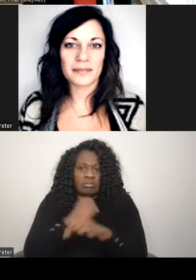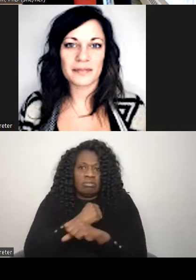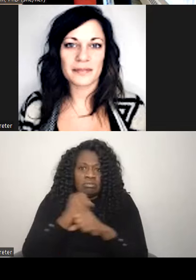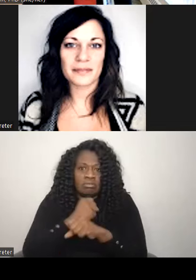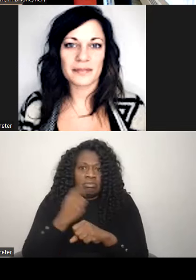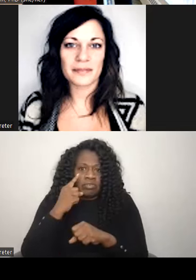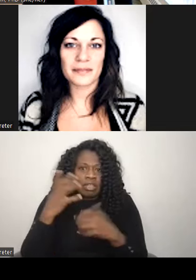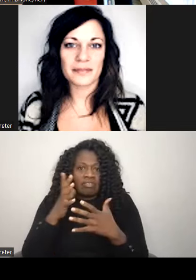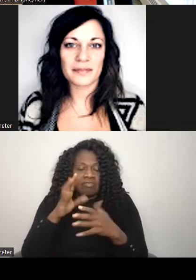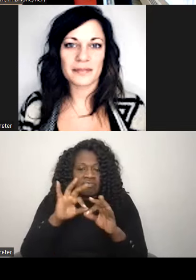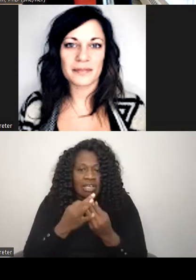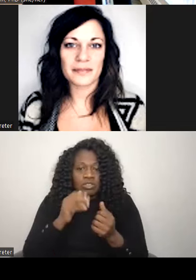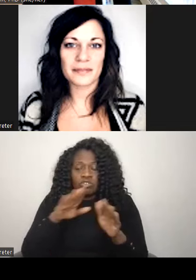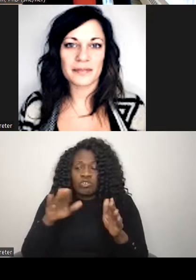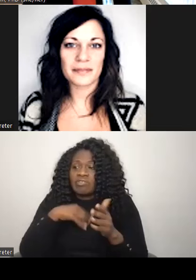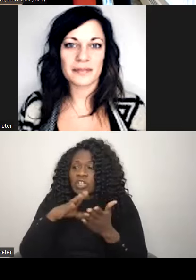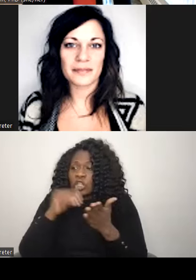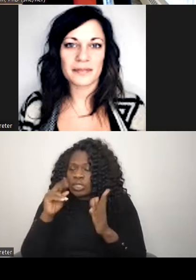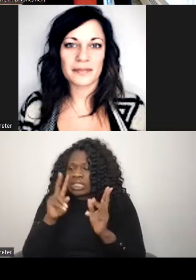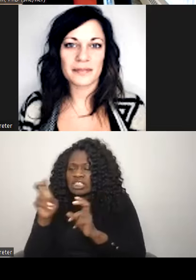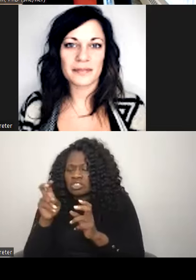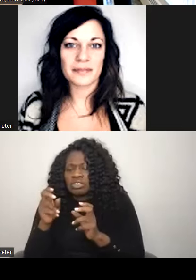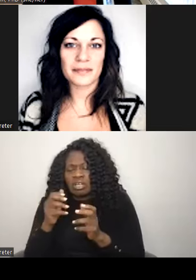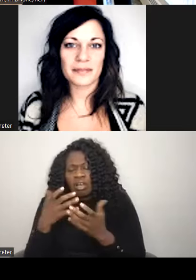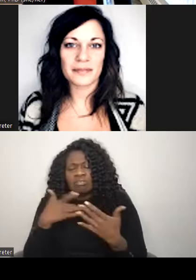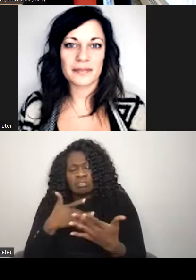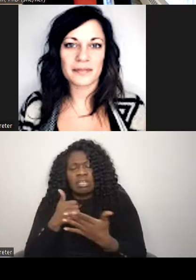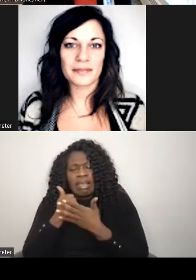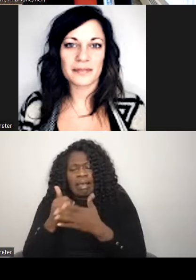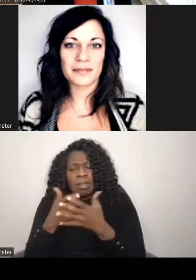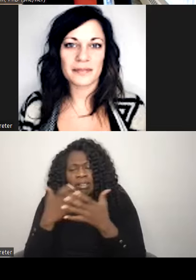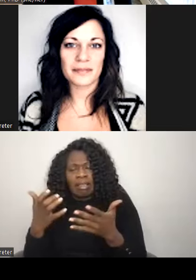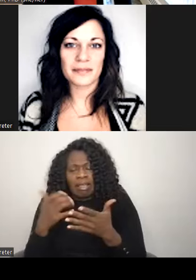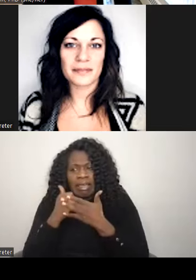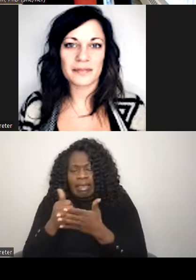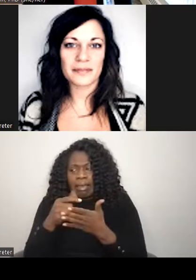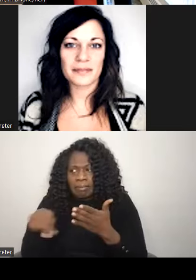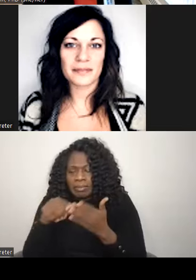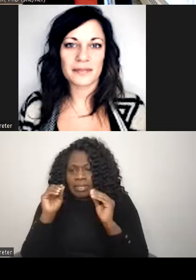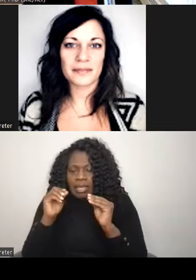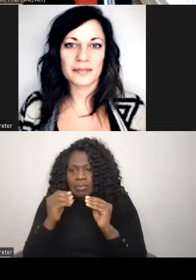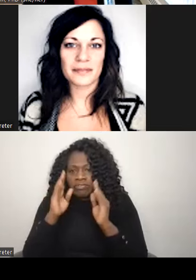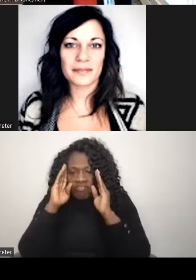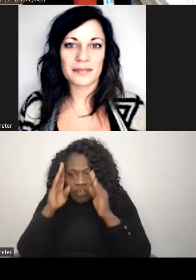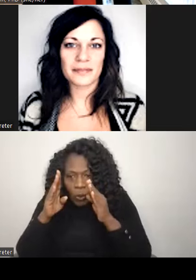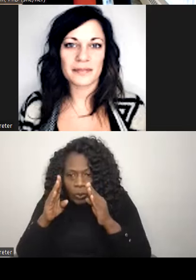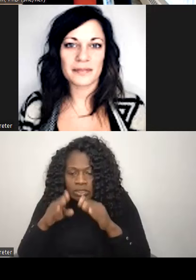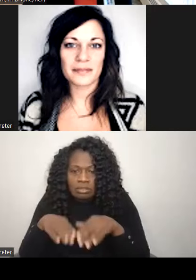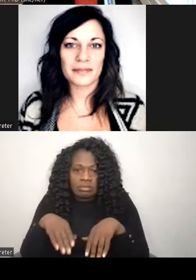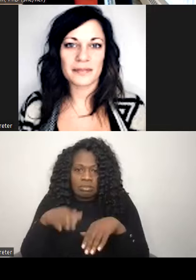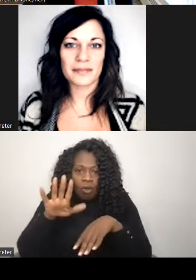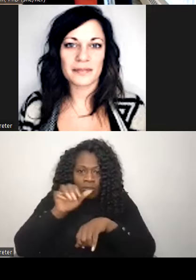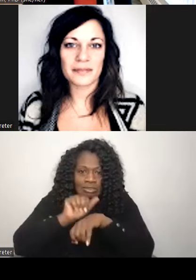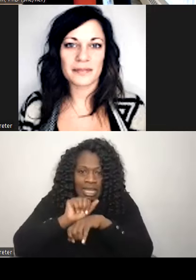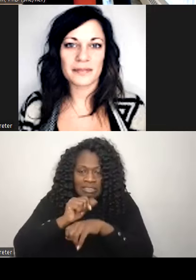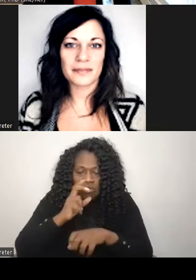families, but for children who have learning issues, it often helps a lot because it helps them to be able to better focus on the tasks that